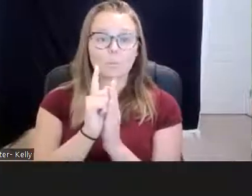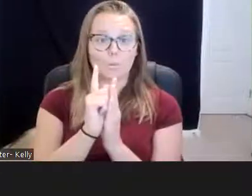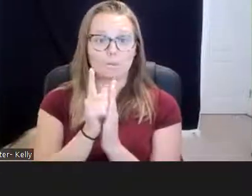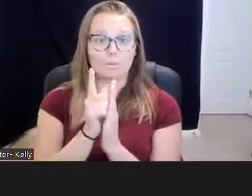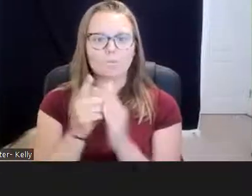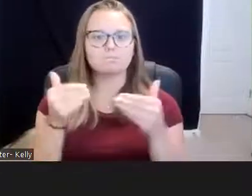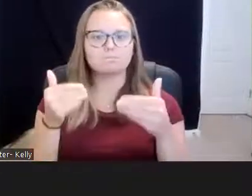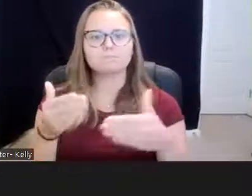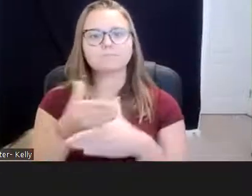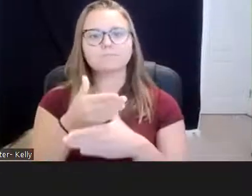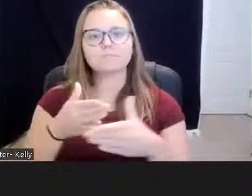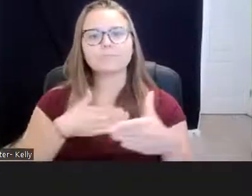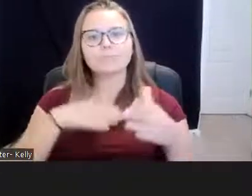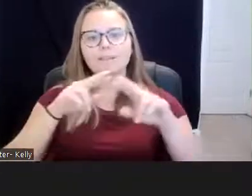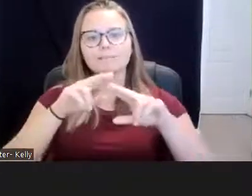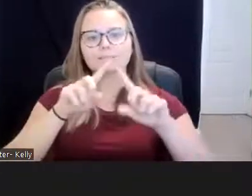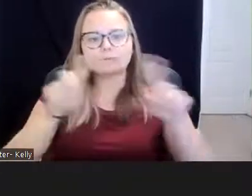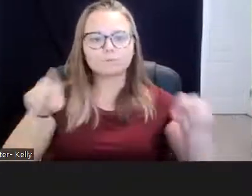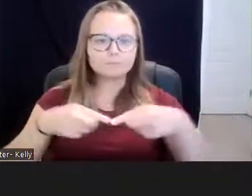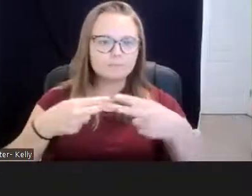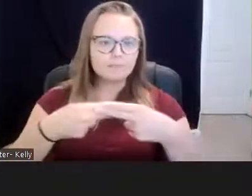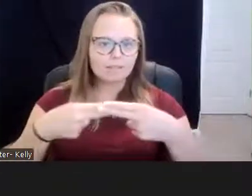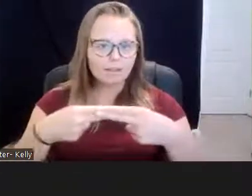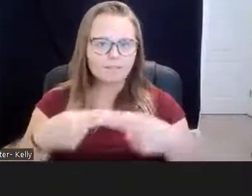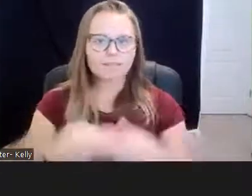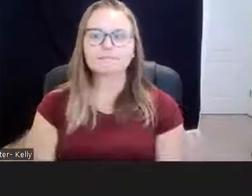share my slides with everyone.